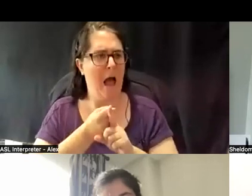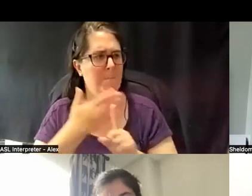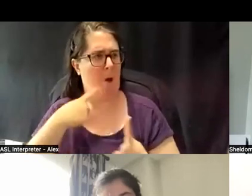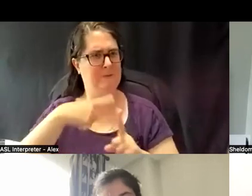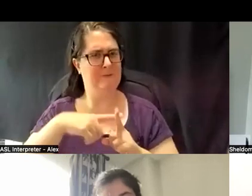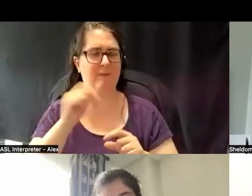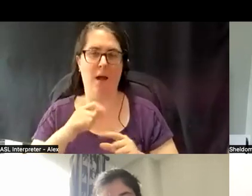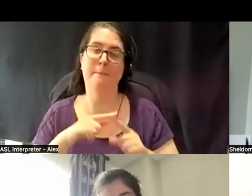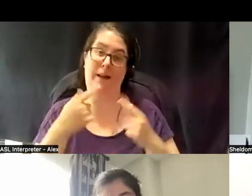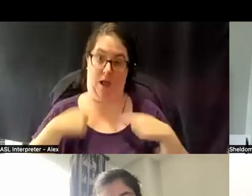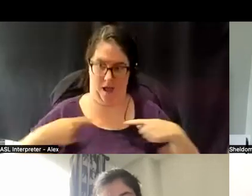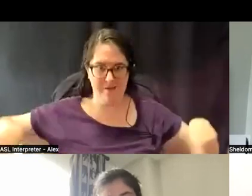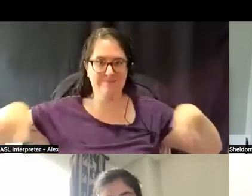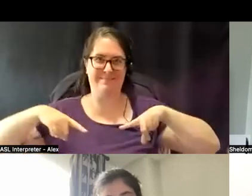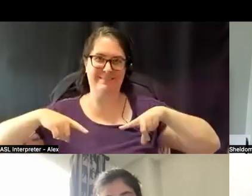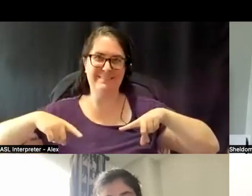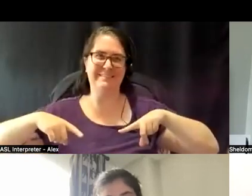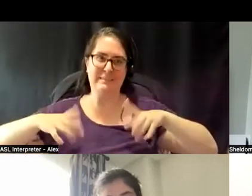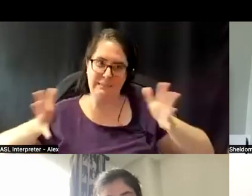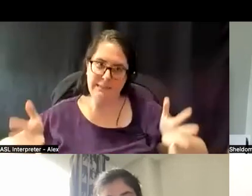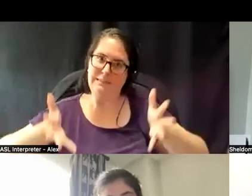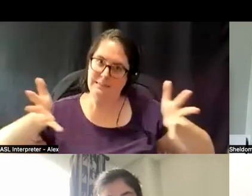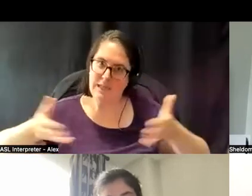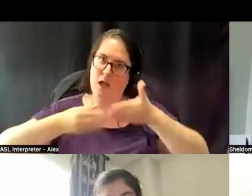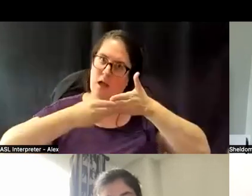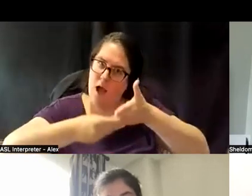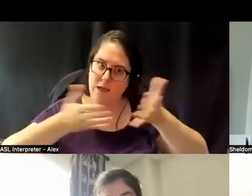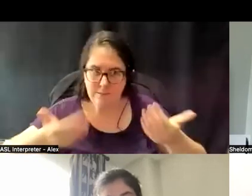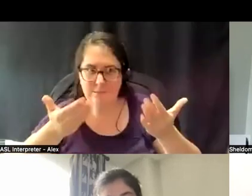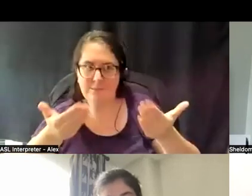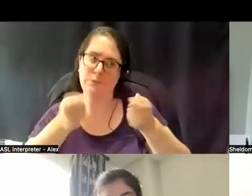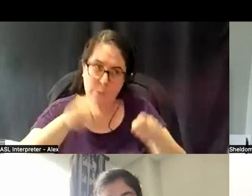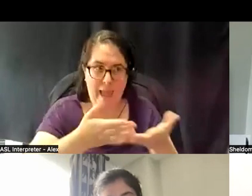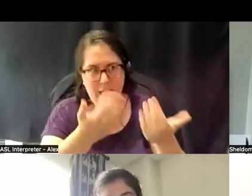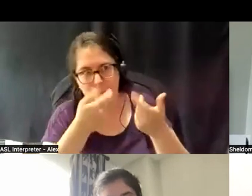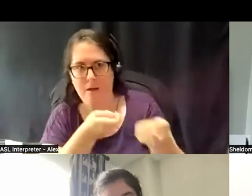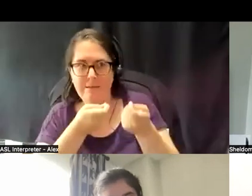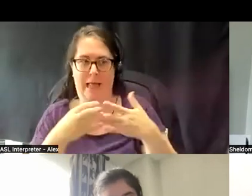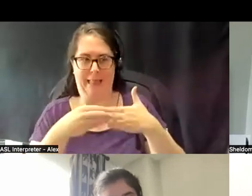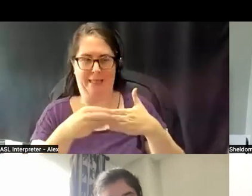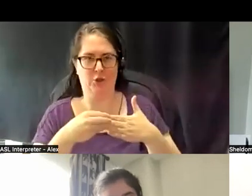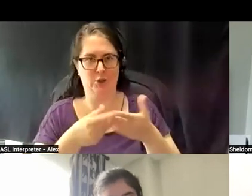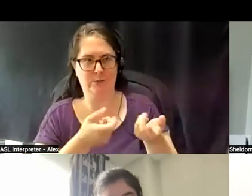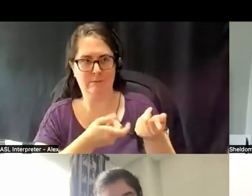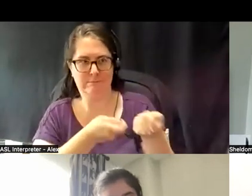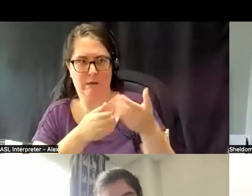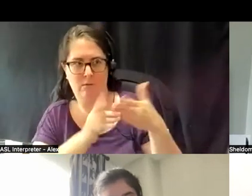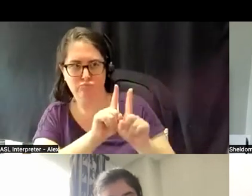need people like us to also like help guide them and to encourage them and to provide that leadership and education.